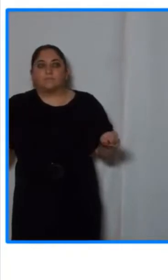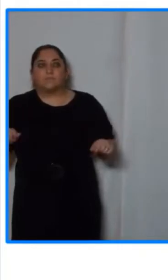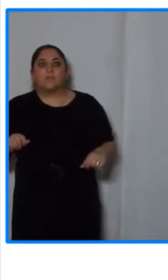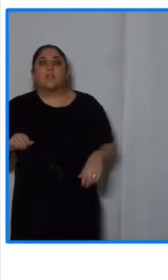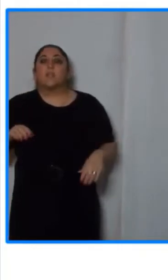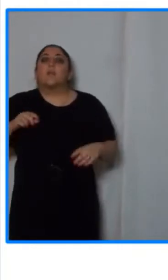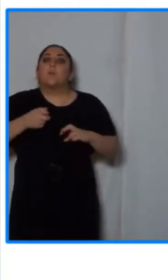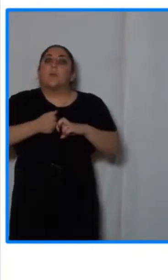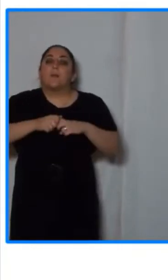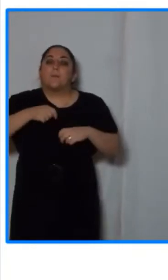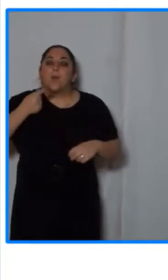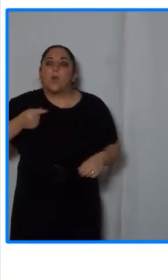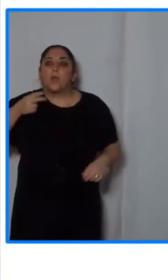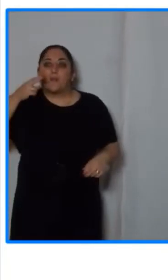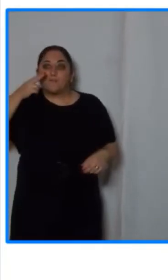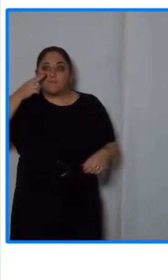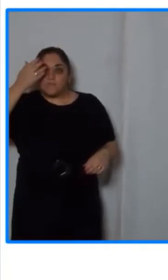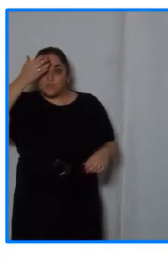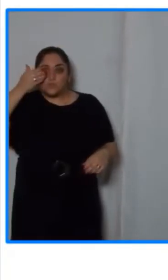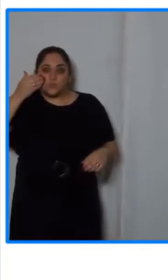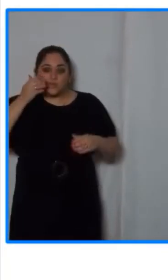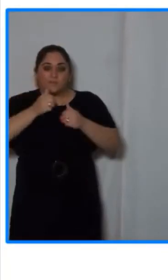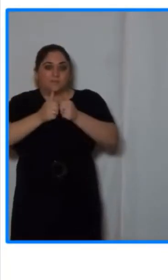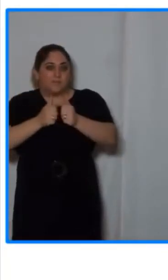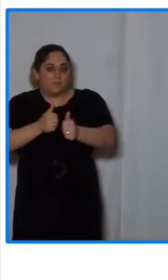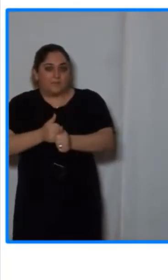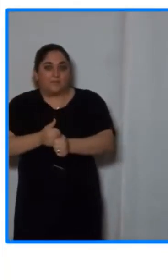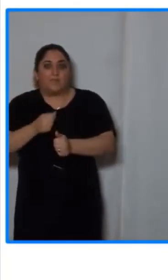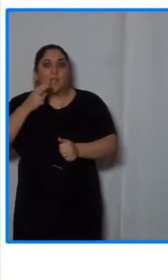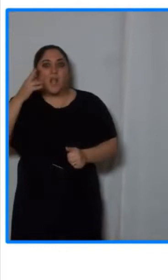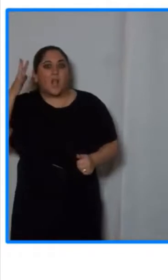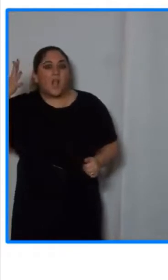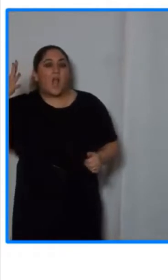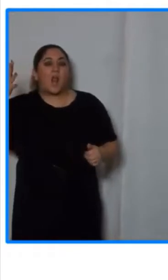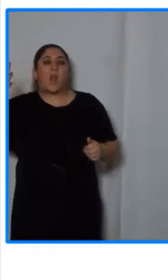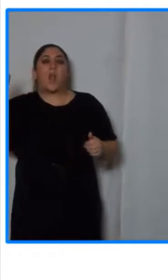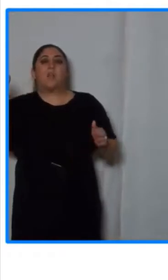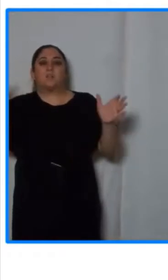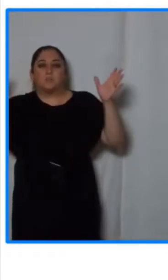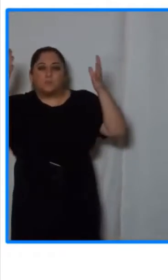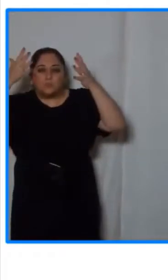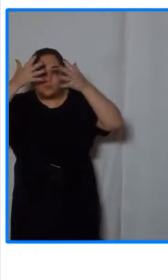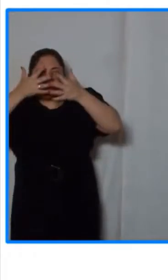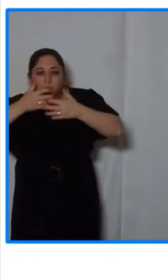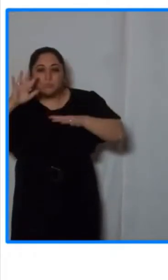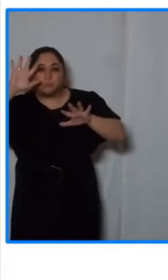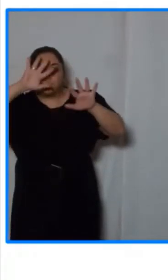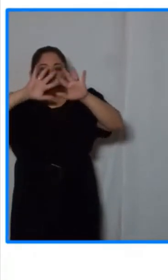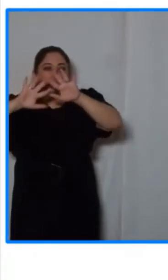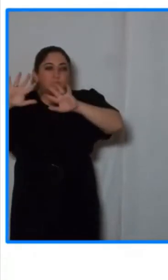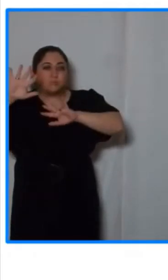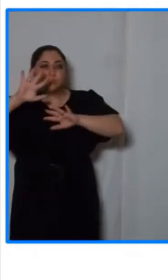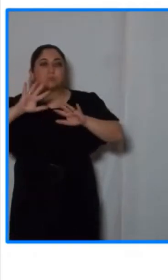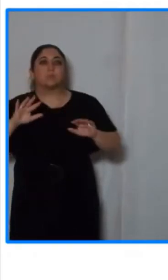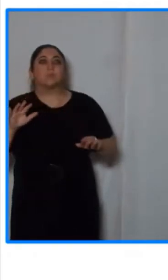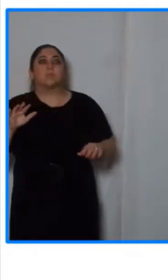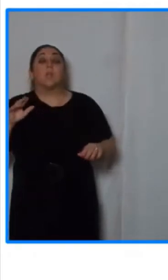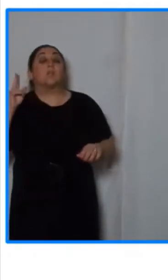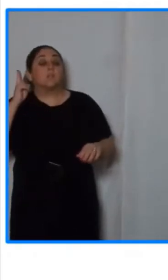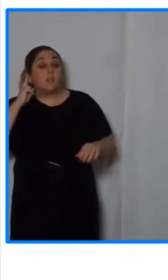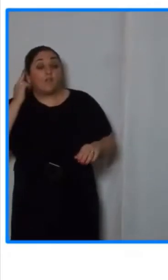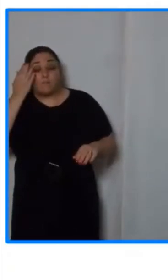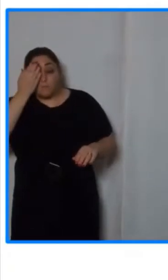Secondly, we have visual disabilities, color blindness, low vision, blindness, deaf blindness, and there is a lot of